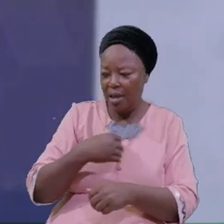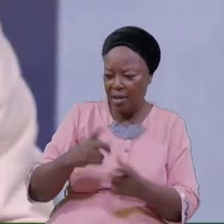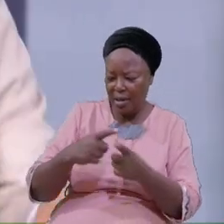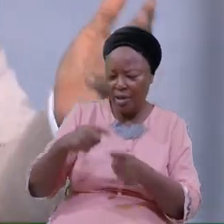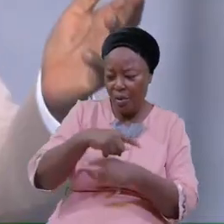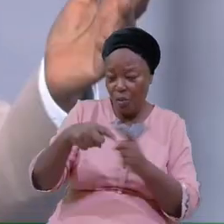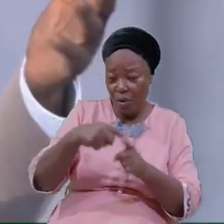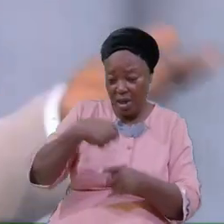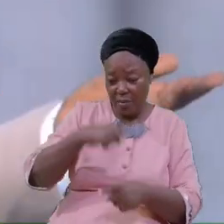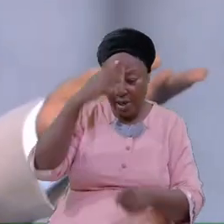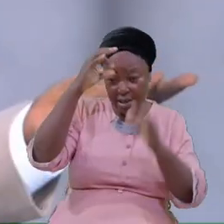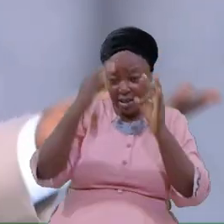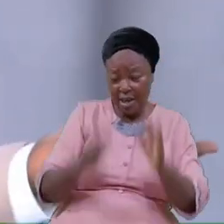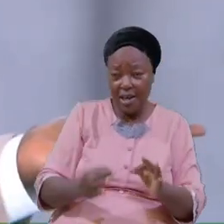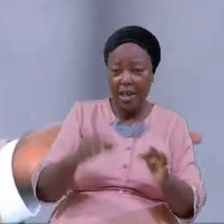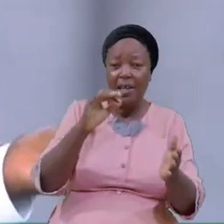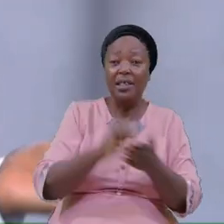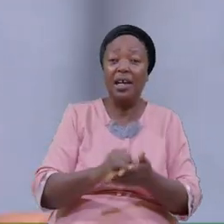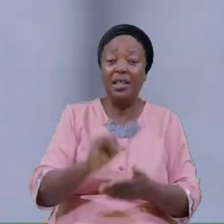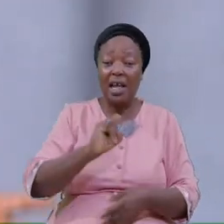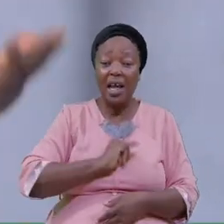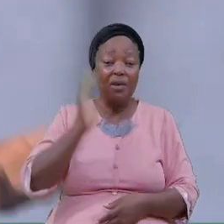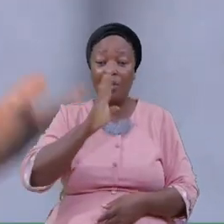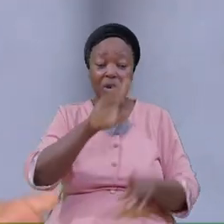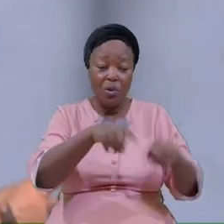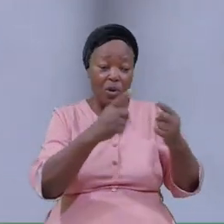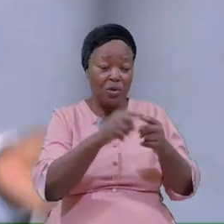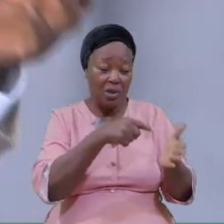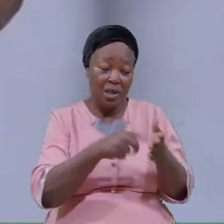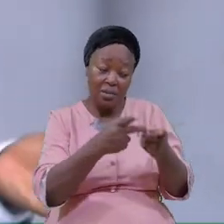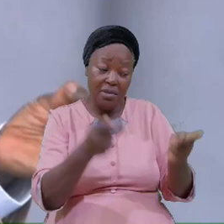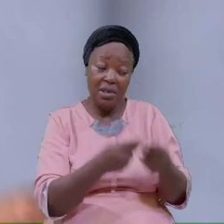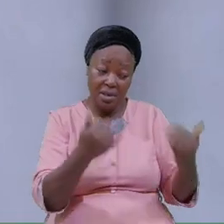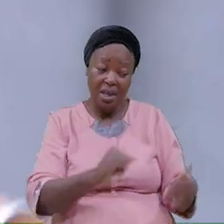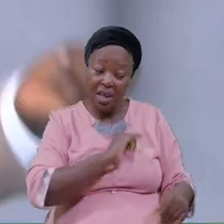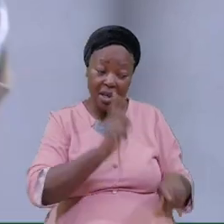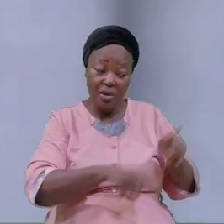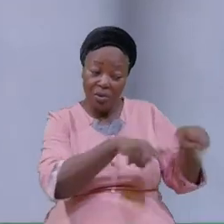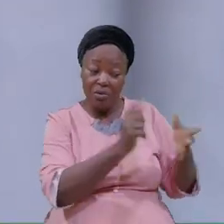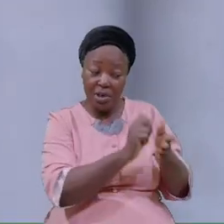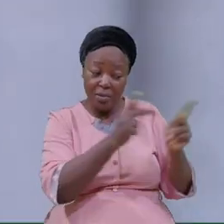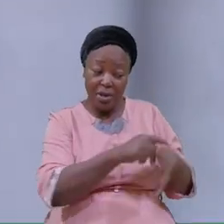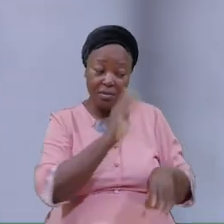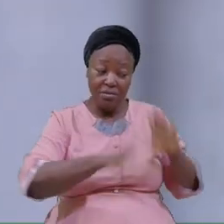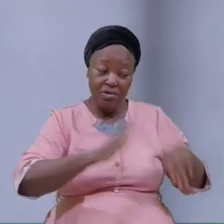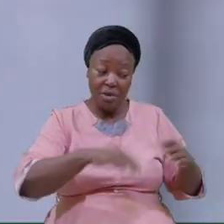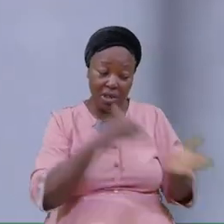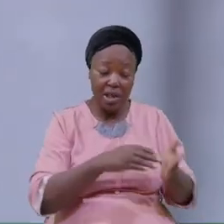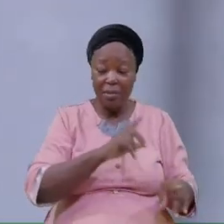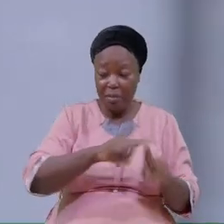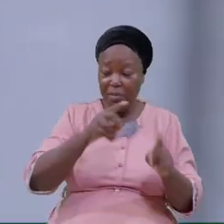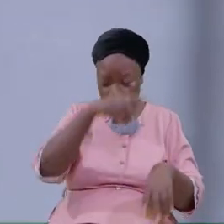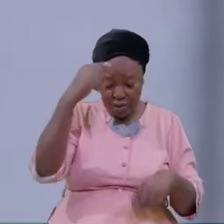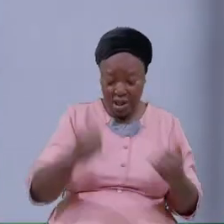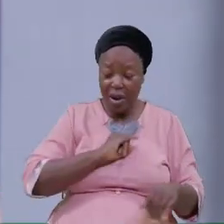decided I will be going to this place now, I had salvation, forgiveness, freedom, and